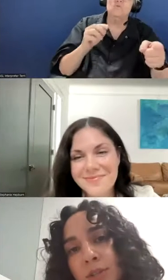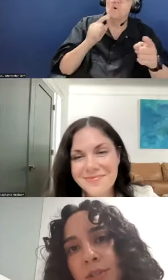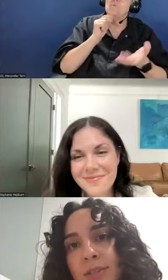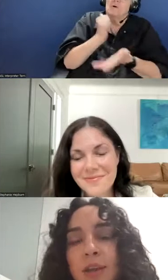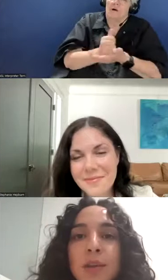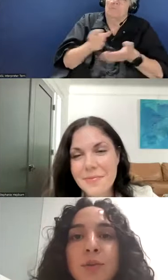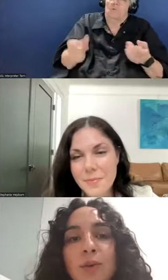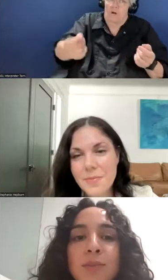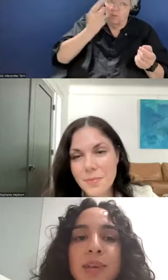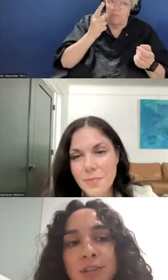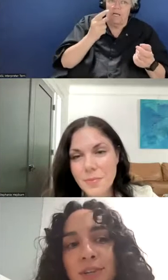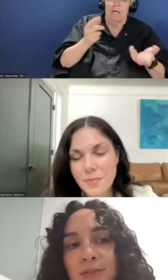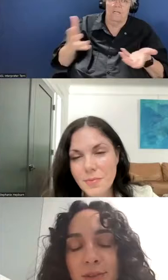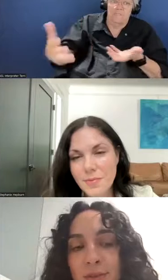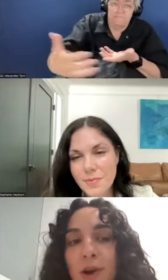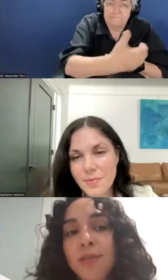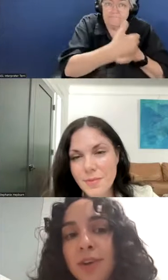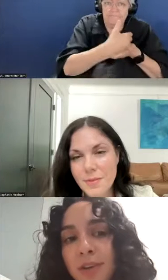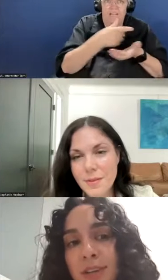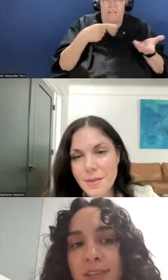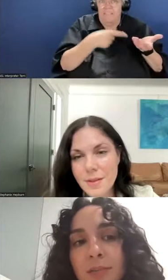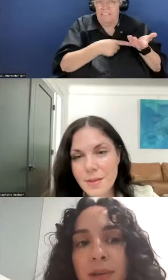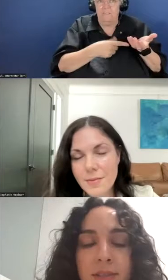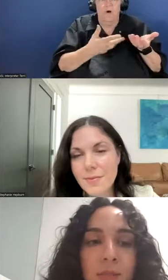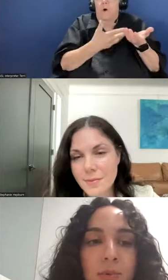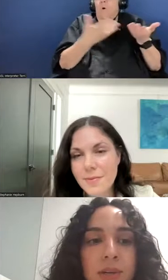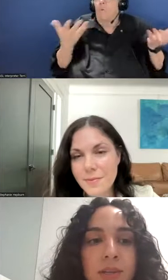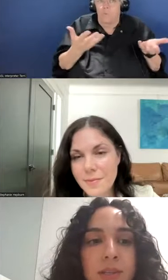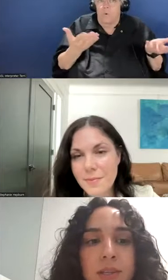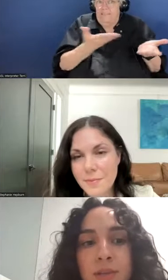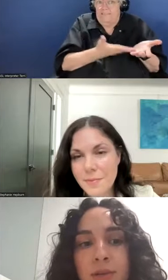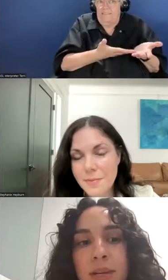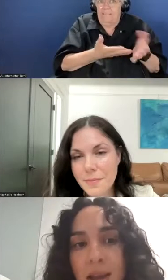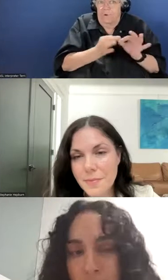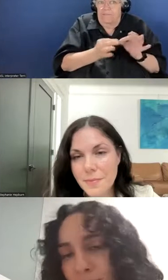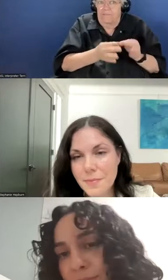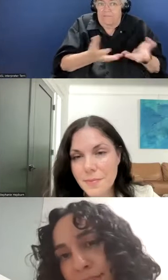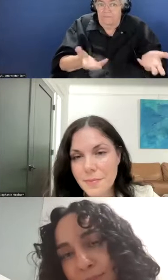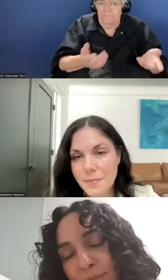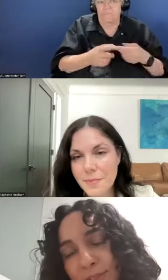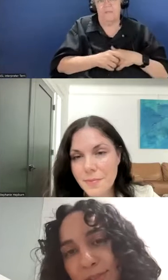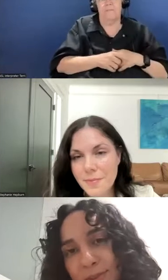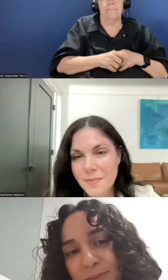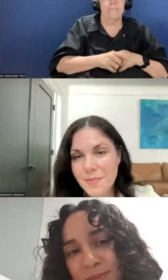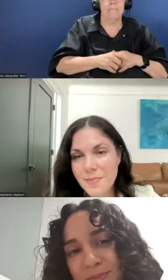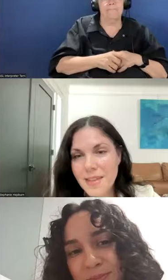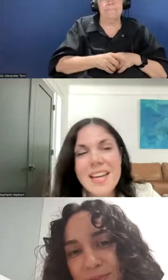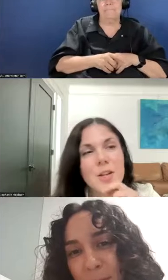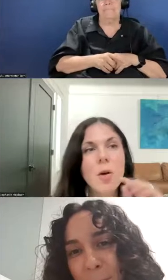those questions through a culmination of sort of all of our learnings the past couple of years into an actionable essential metrics